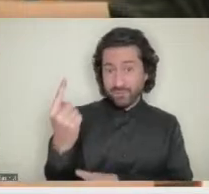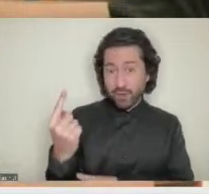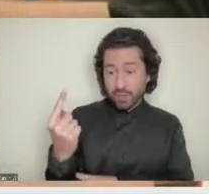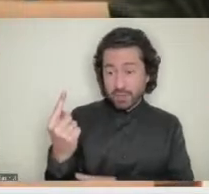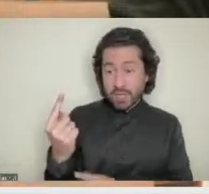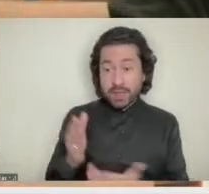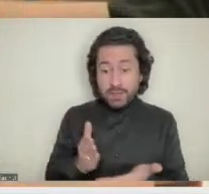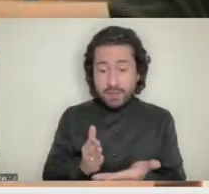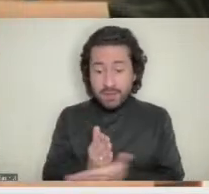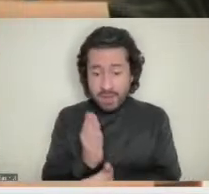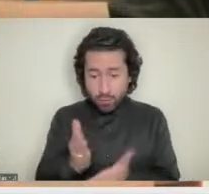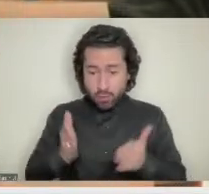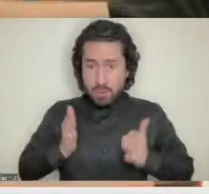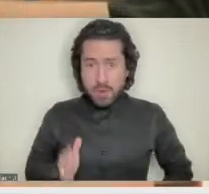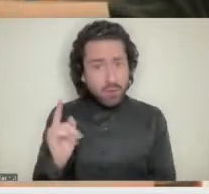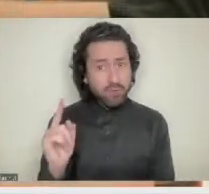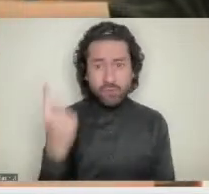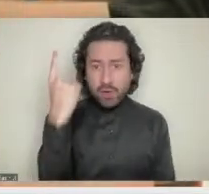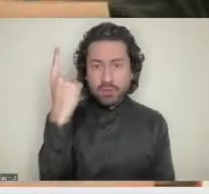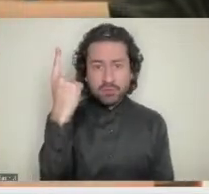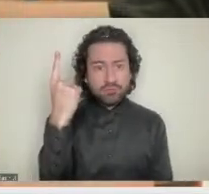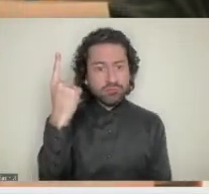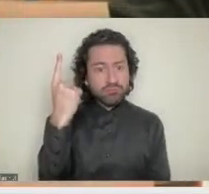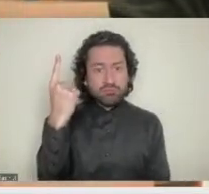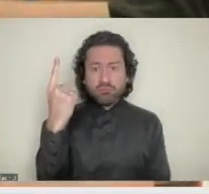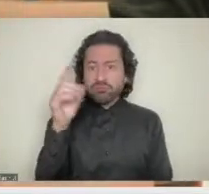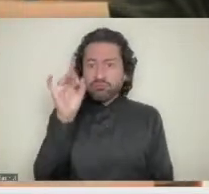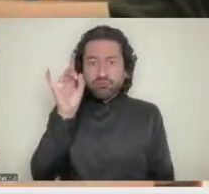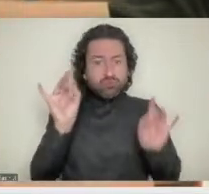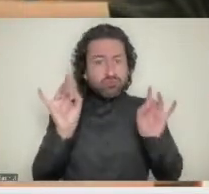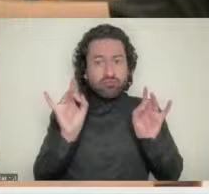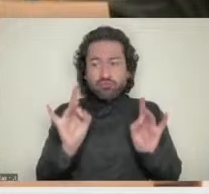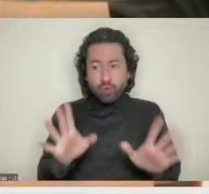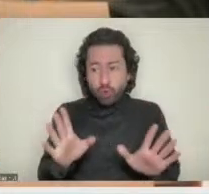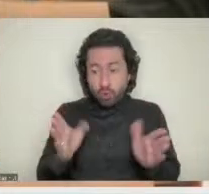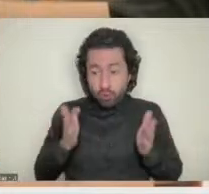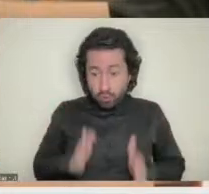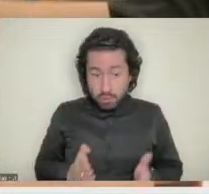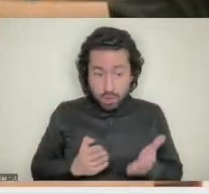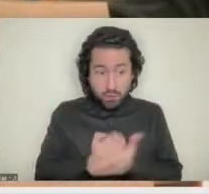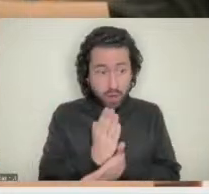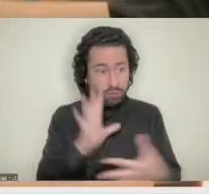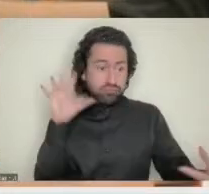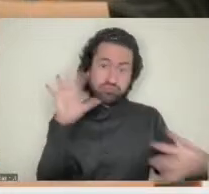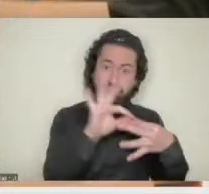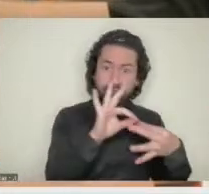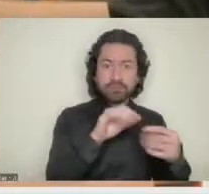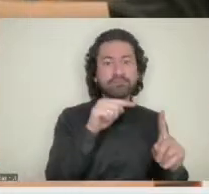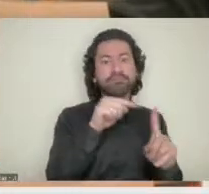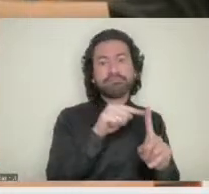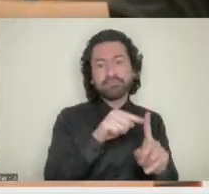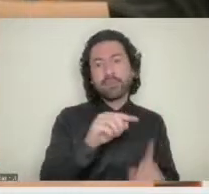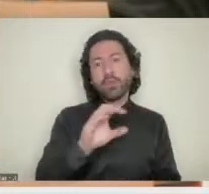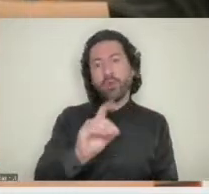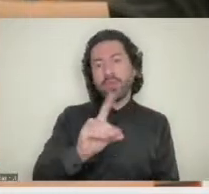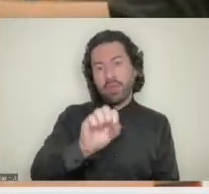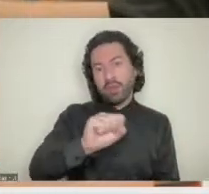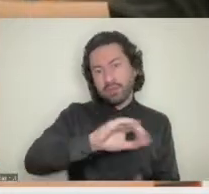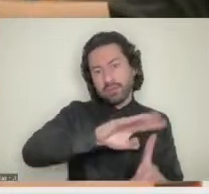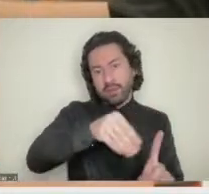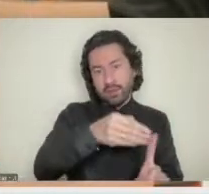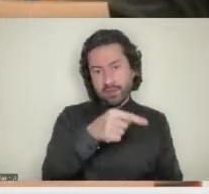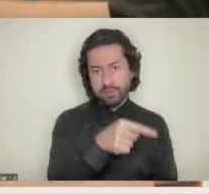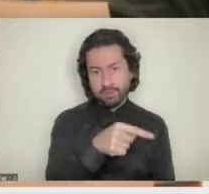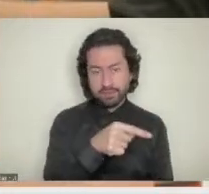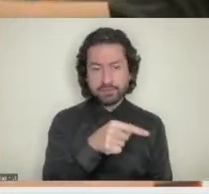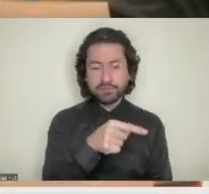characteristics, human rights characteristics. and because the human rights aspects are also